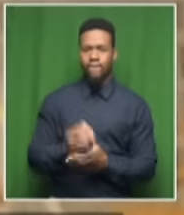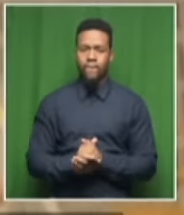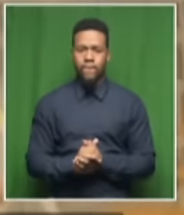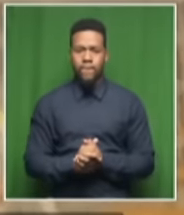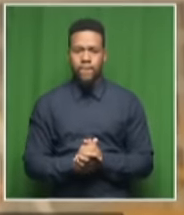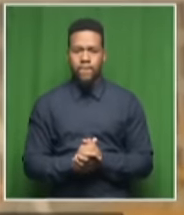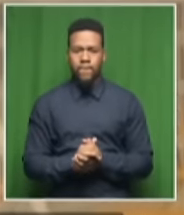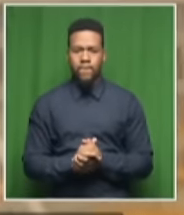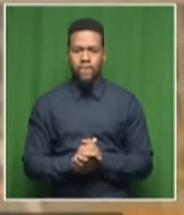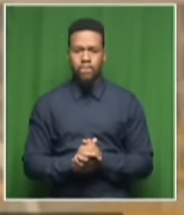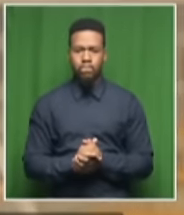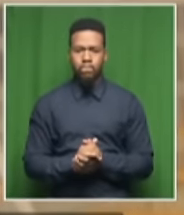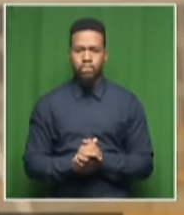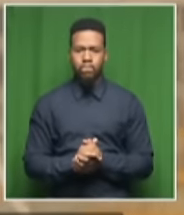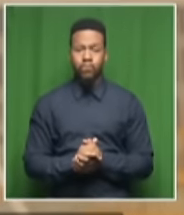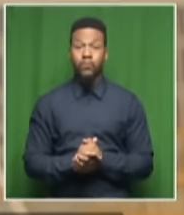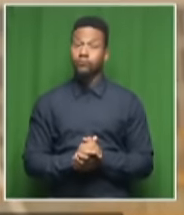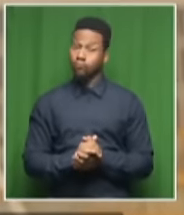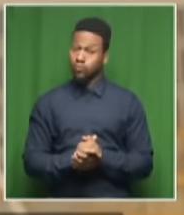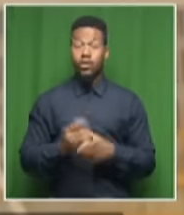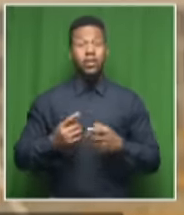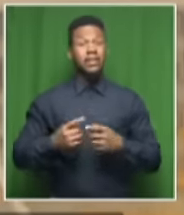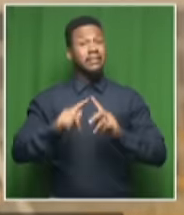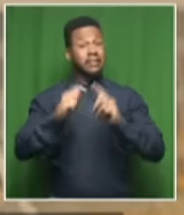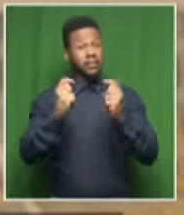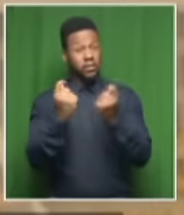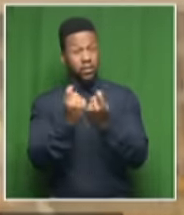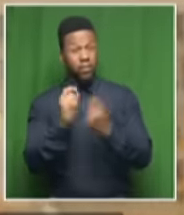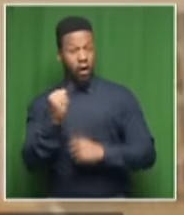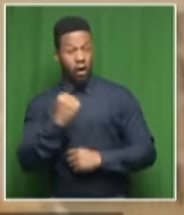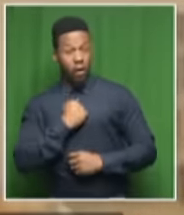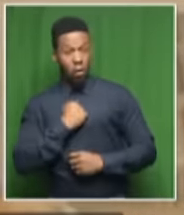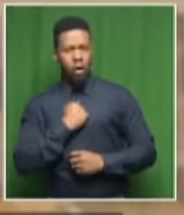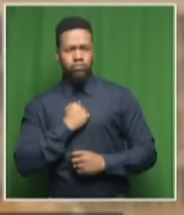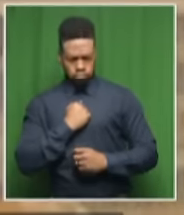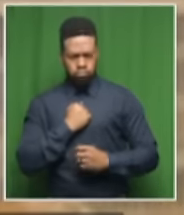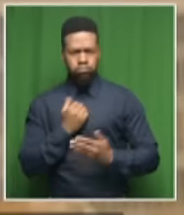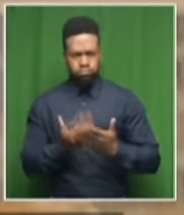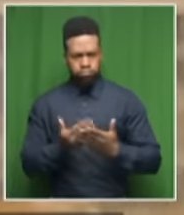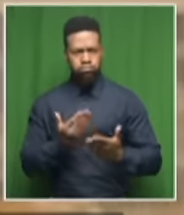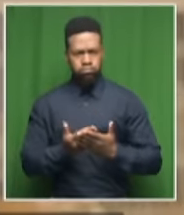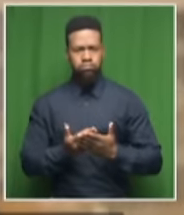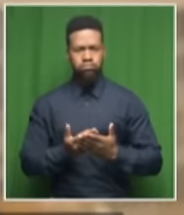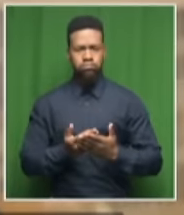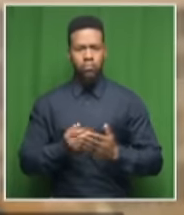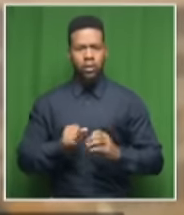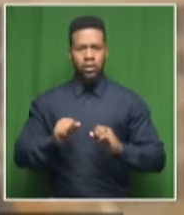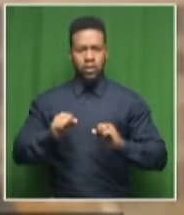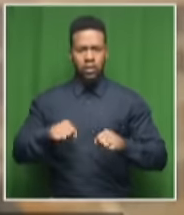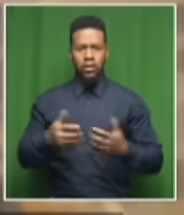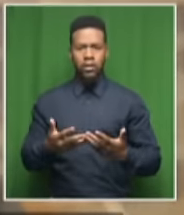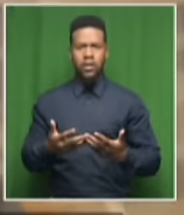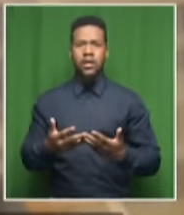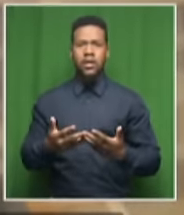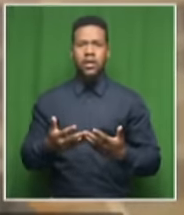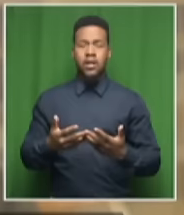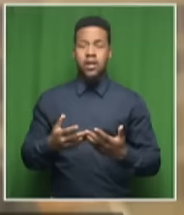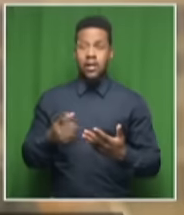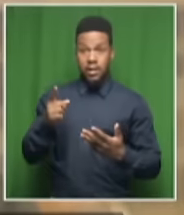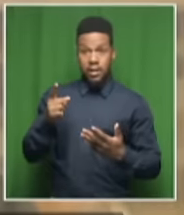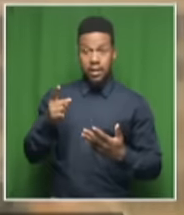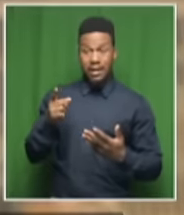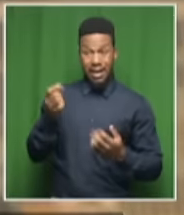I think we have a very capable team. We obviously cannot preempt the court's role and